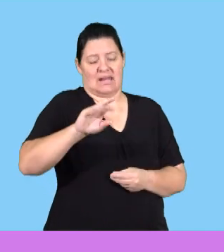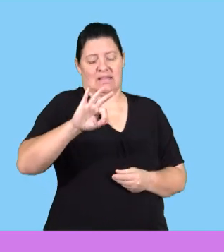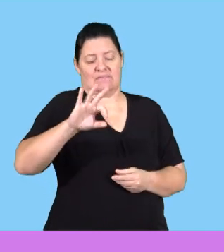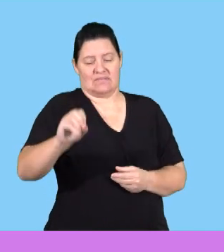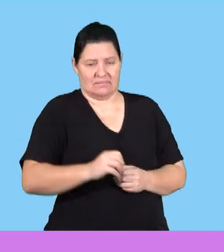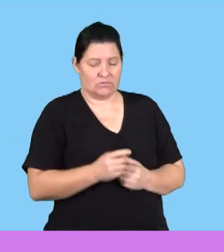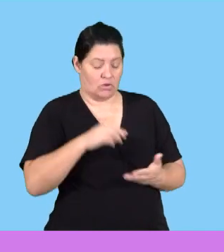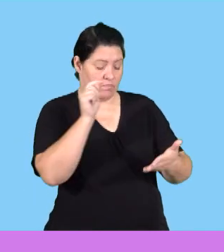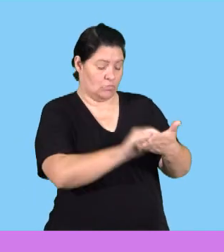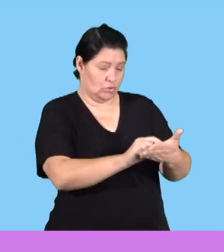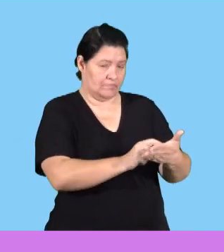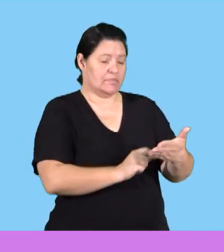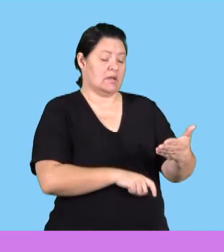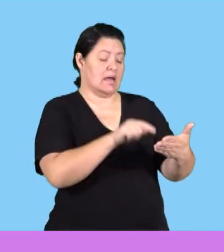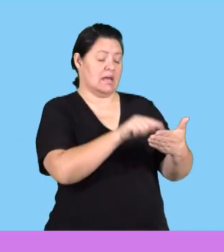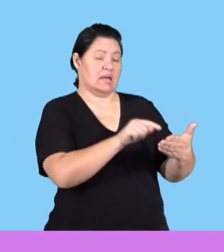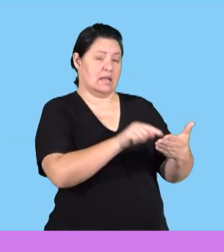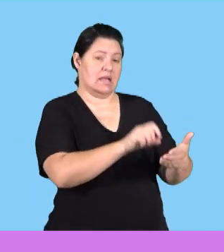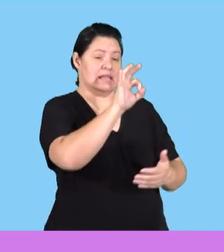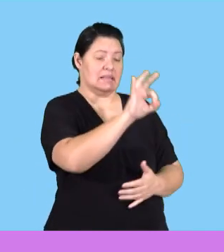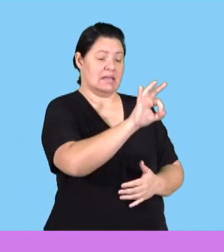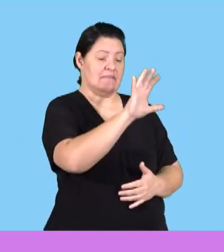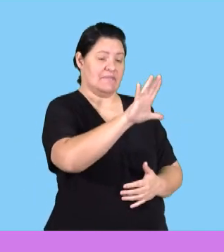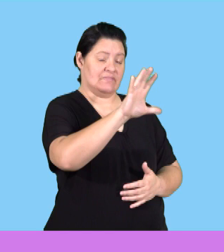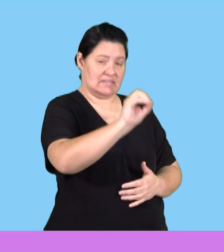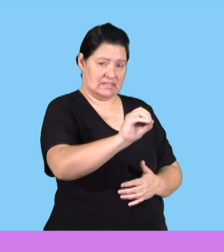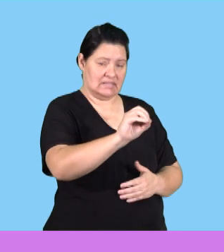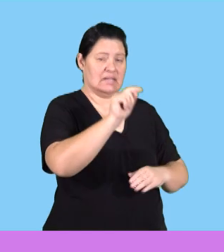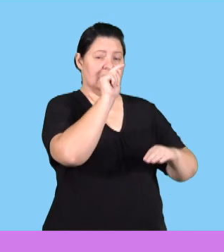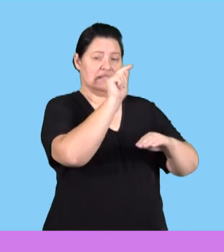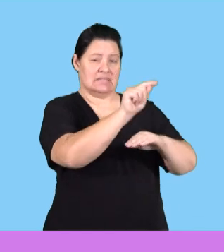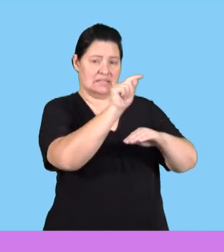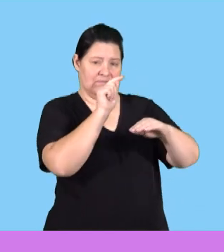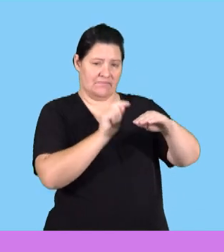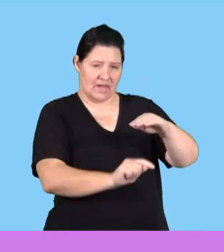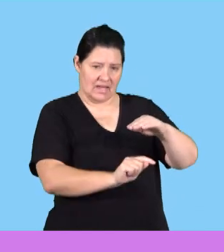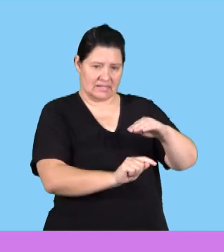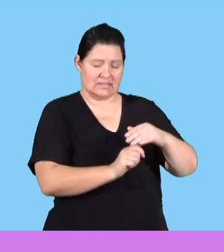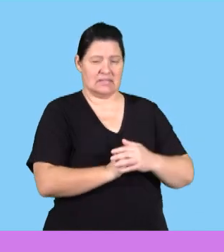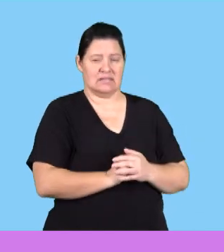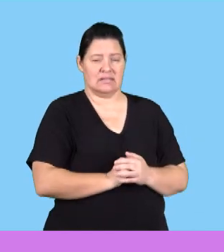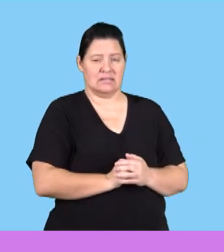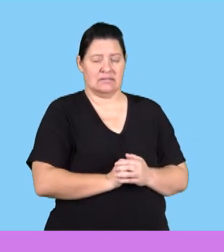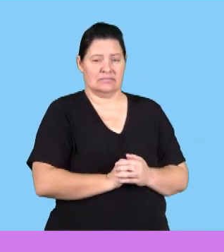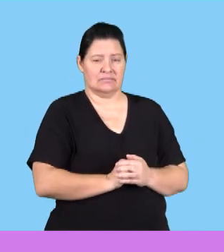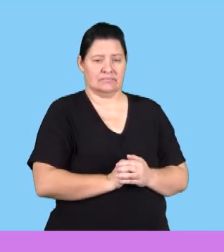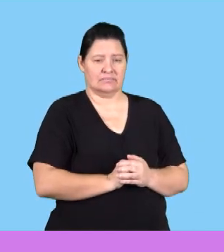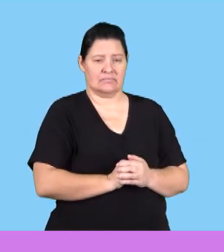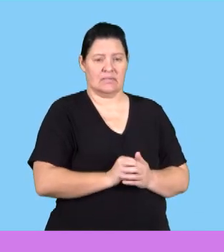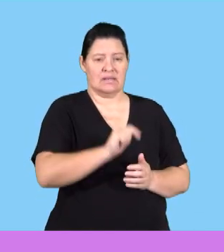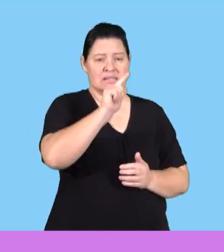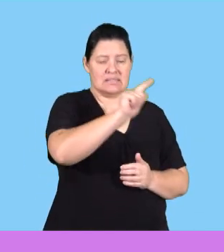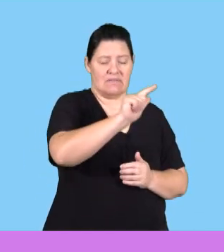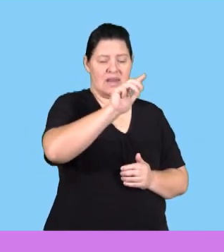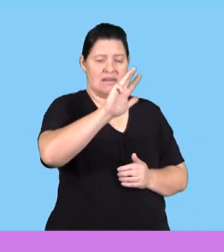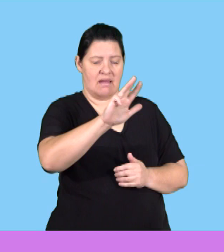buy. So let's divide now. We take 350 rand. Let's press the calculator together.